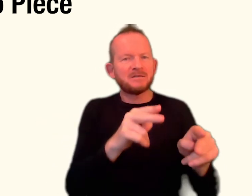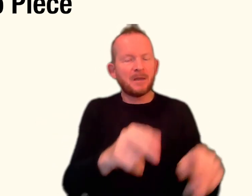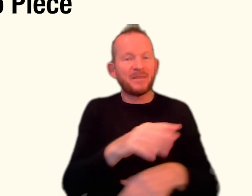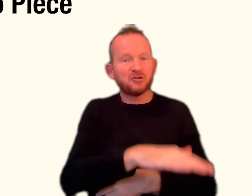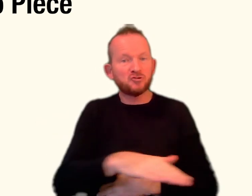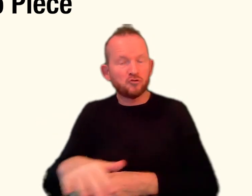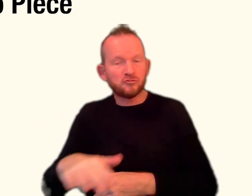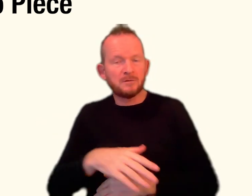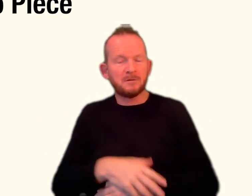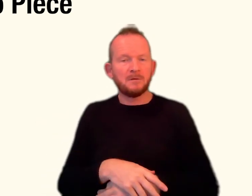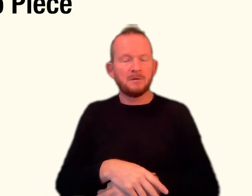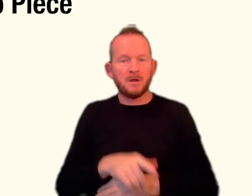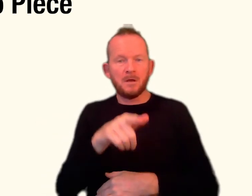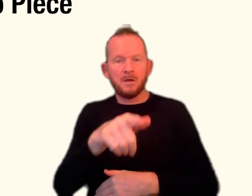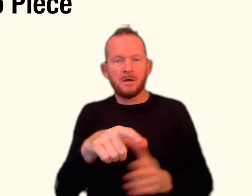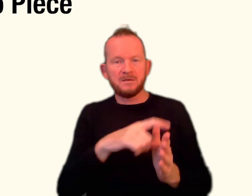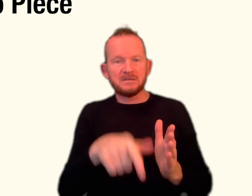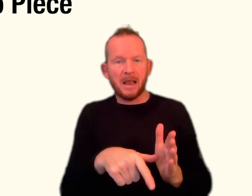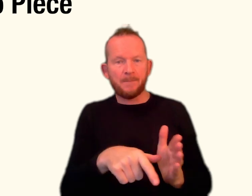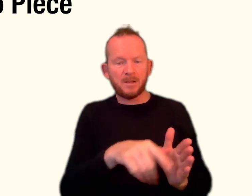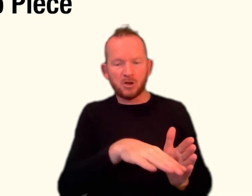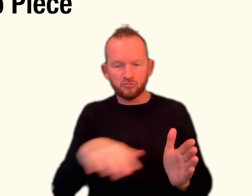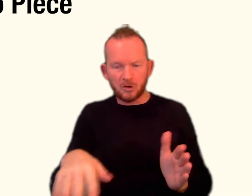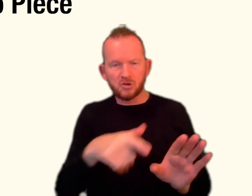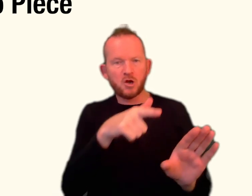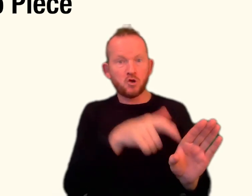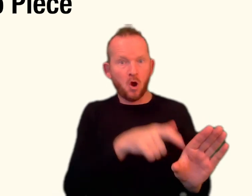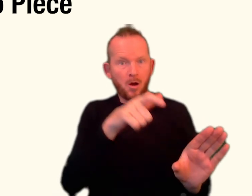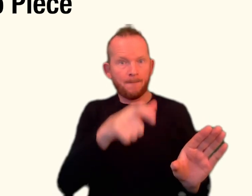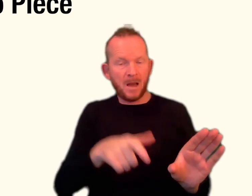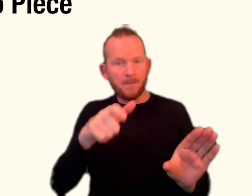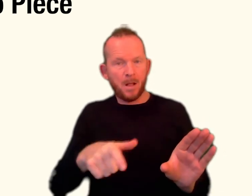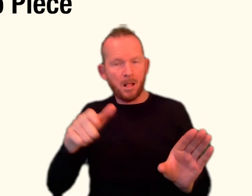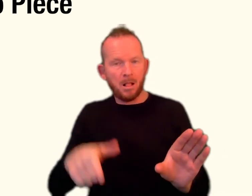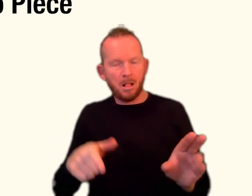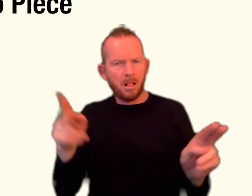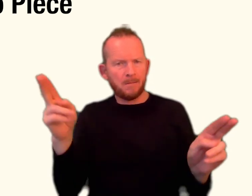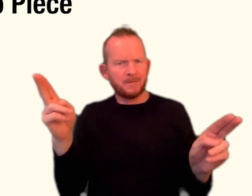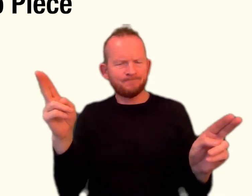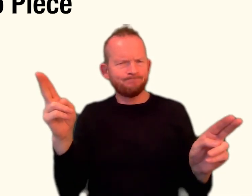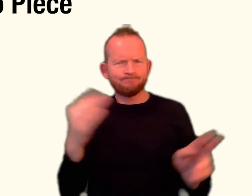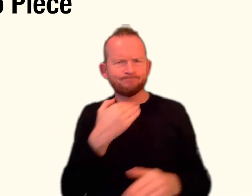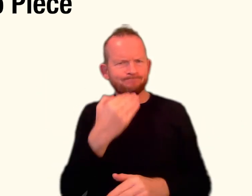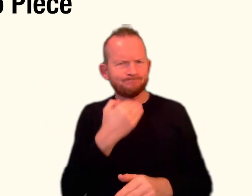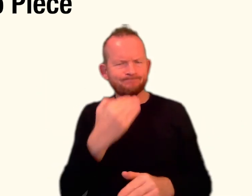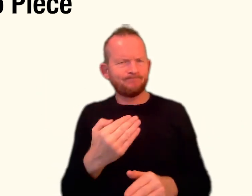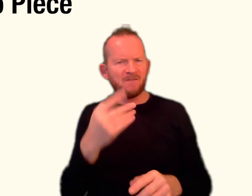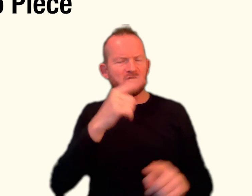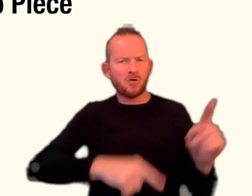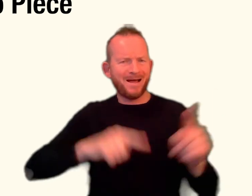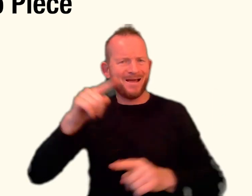Disabled children, disabled young people very often lack a variety